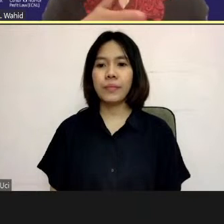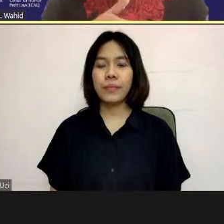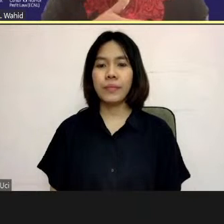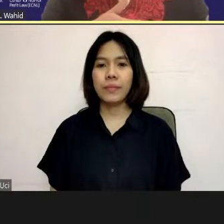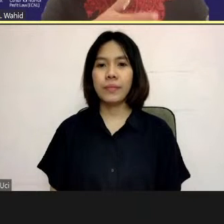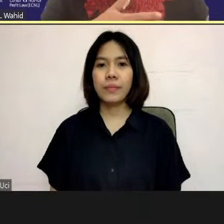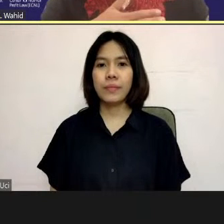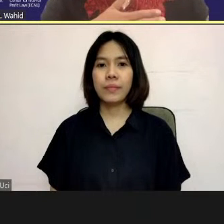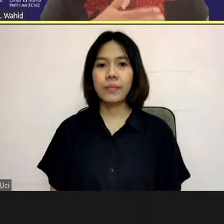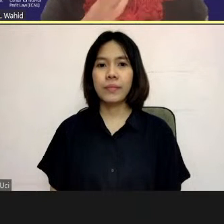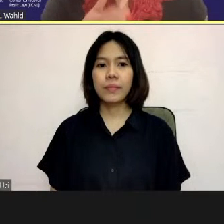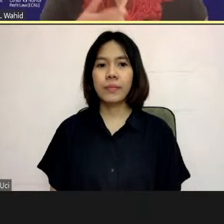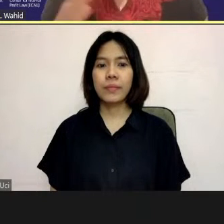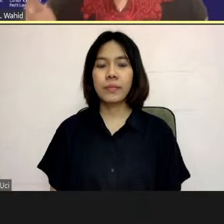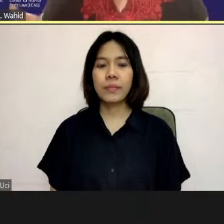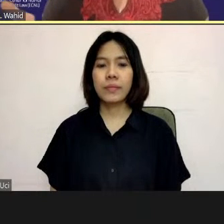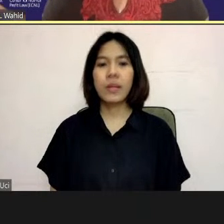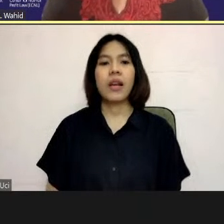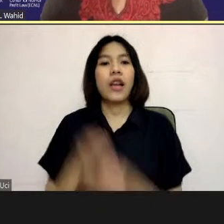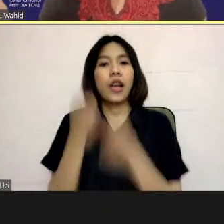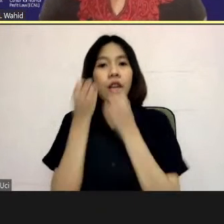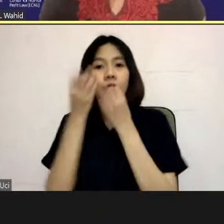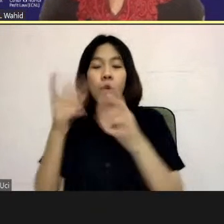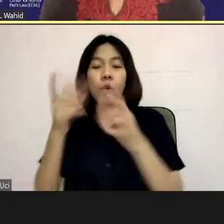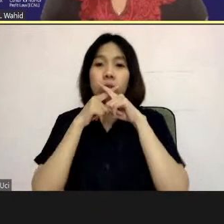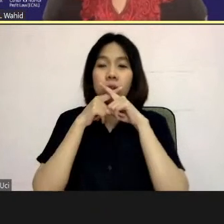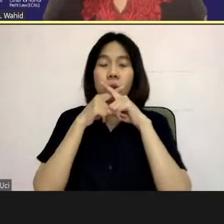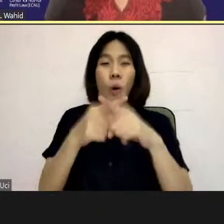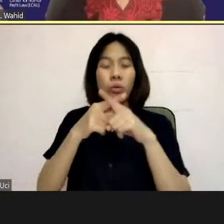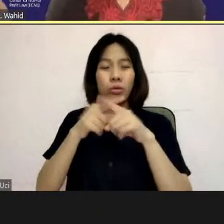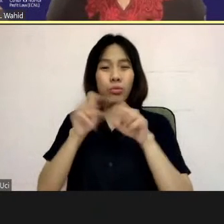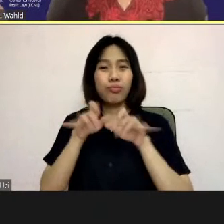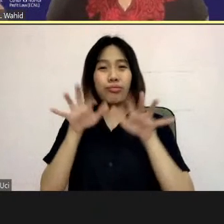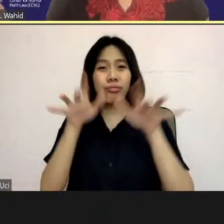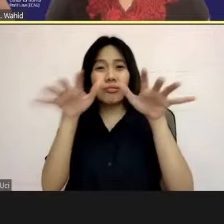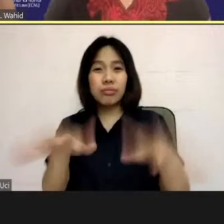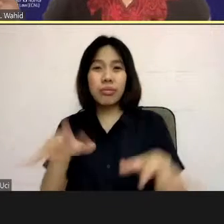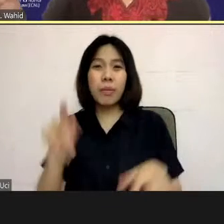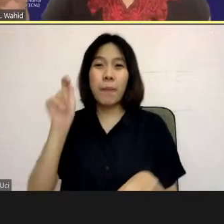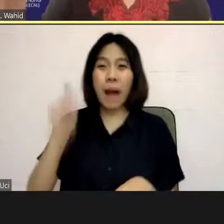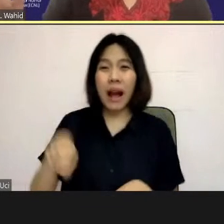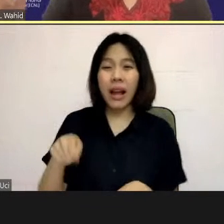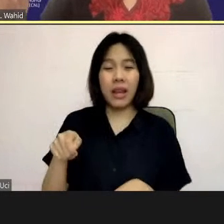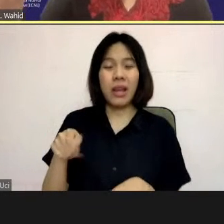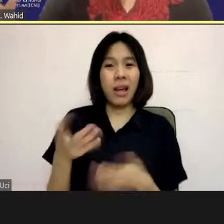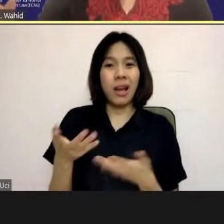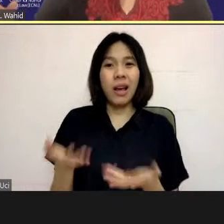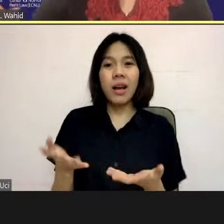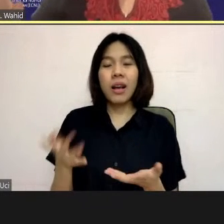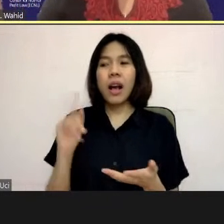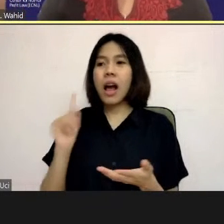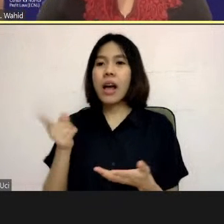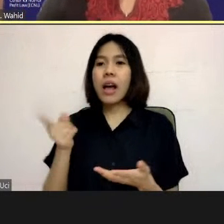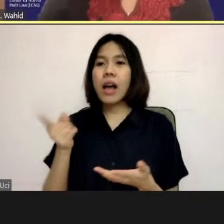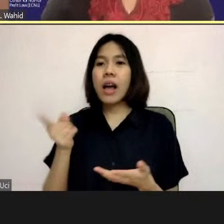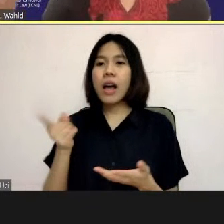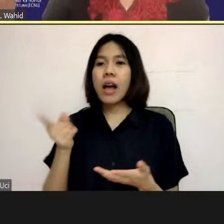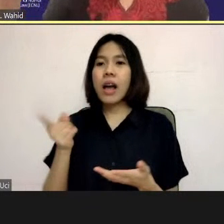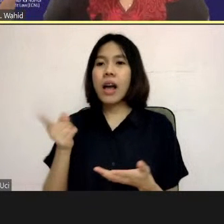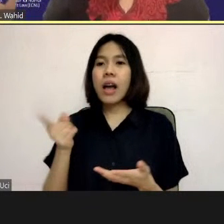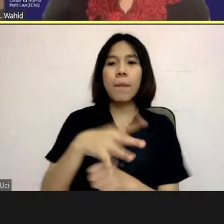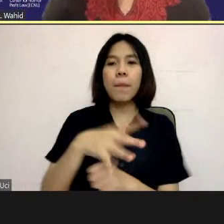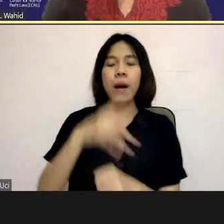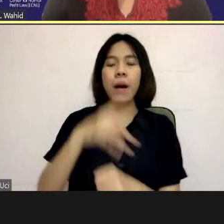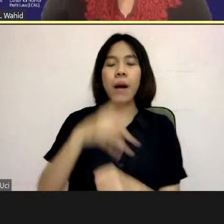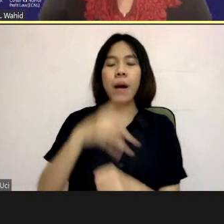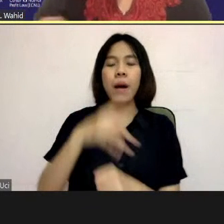able to put the observations on how the hoax as the weapon of the constitutions, ideological and political,